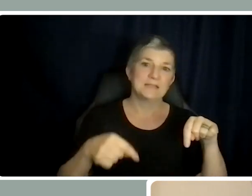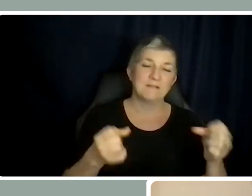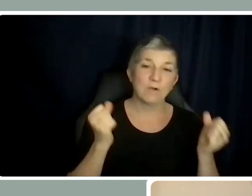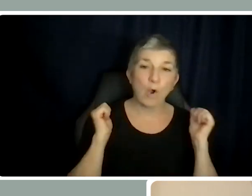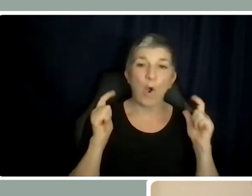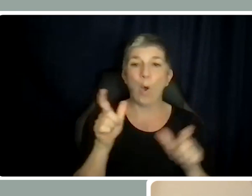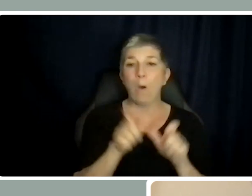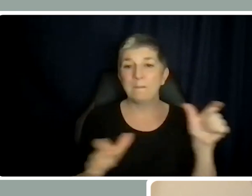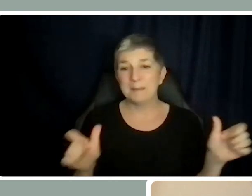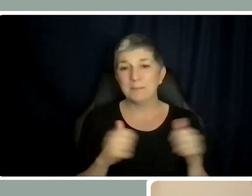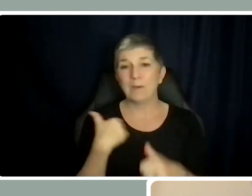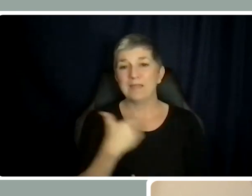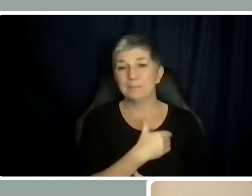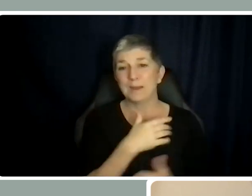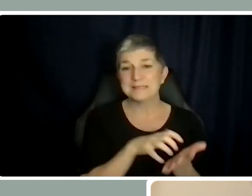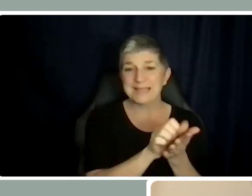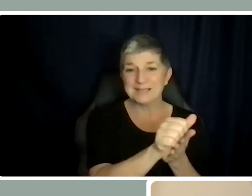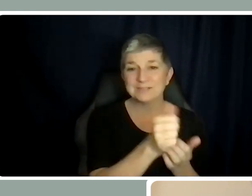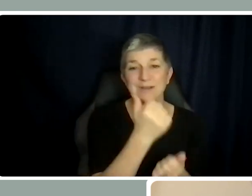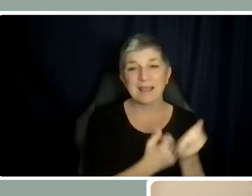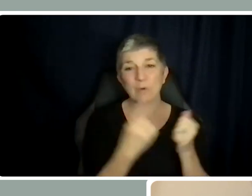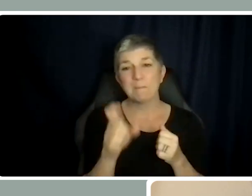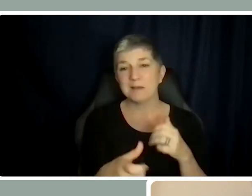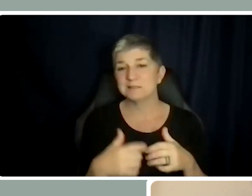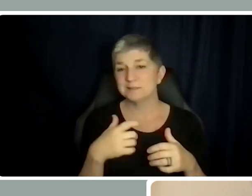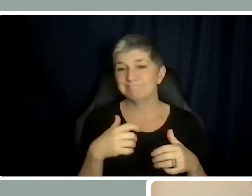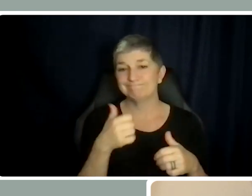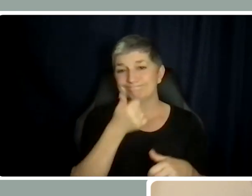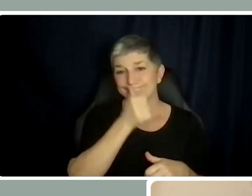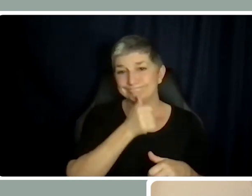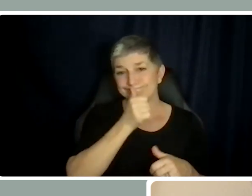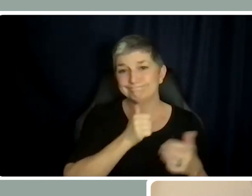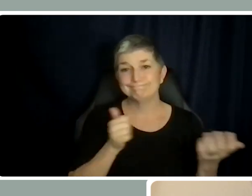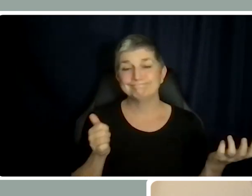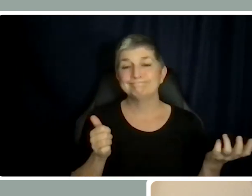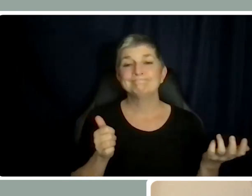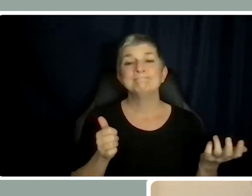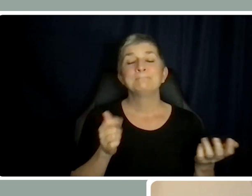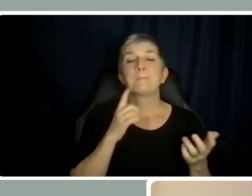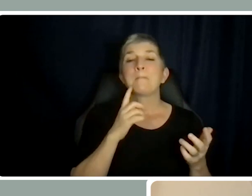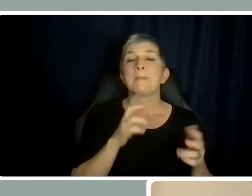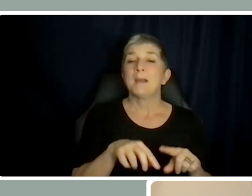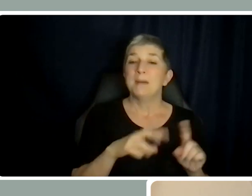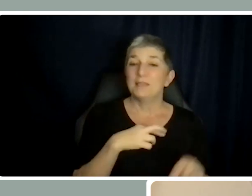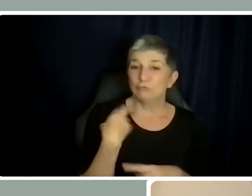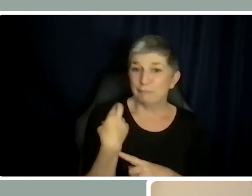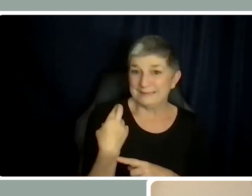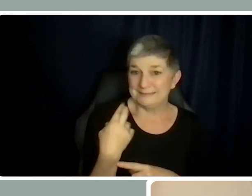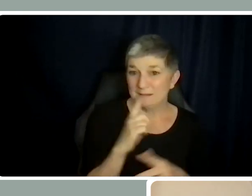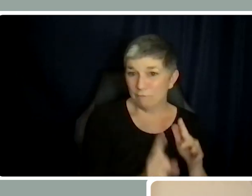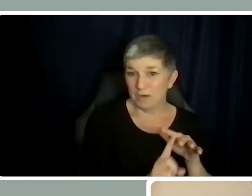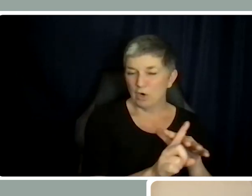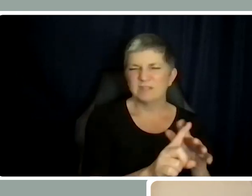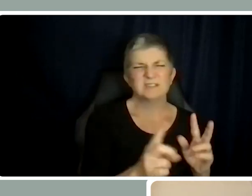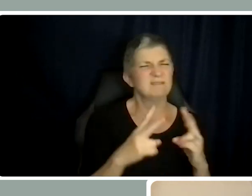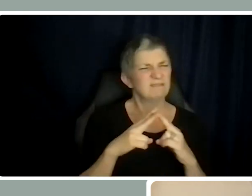all people with breast cancer, men and women, have to live with. But the risks of recurrence are truly very, very low with a stage